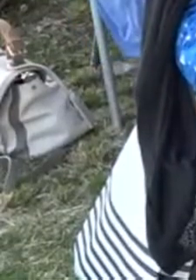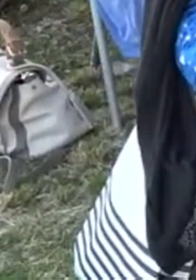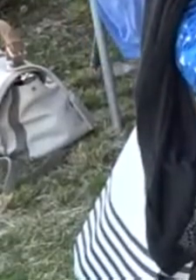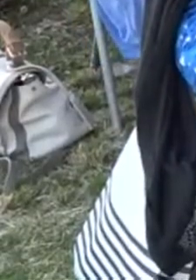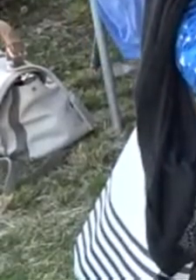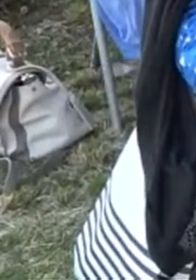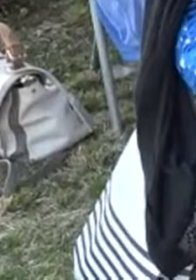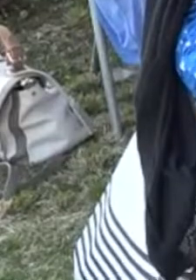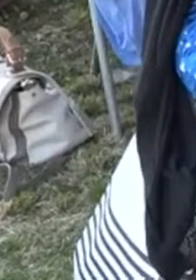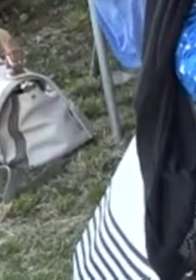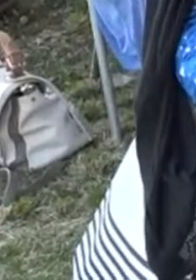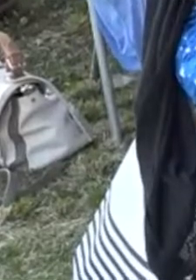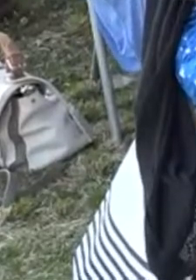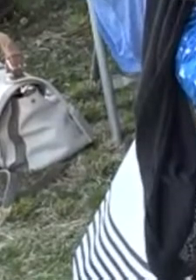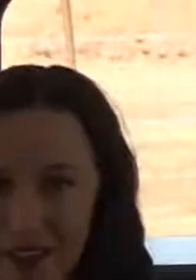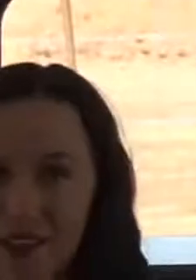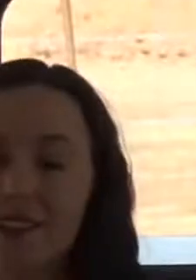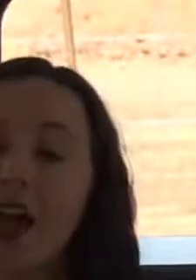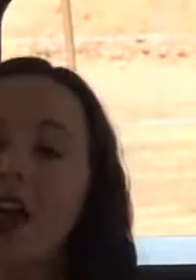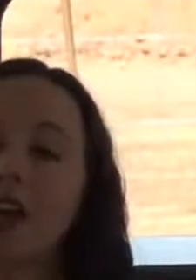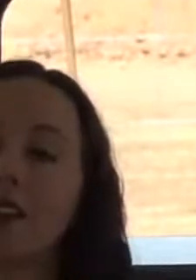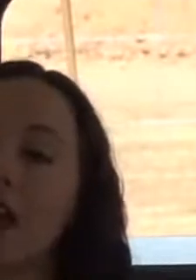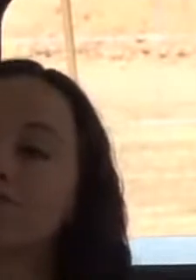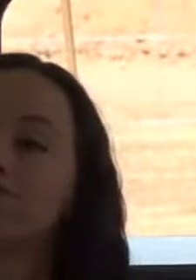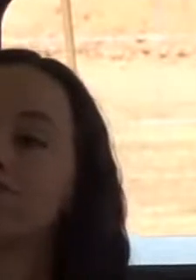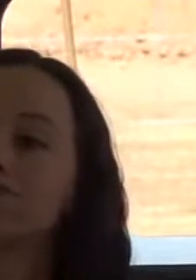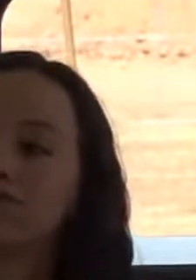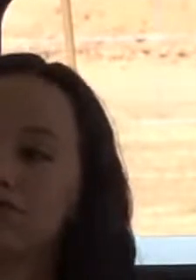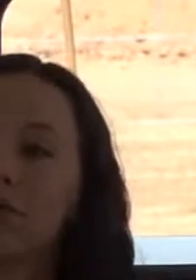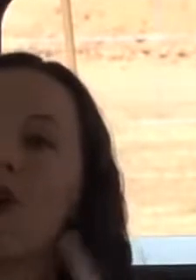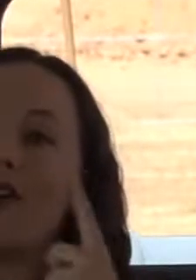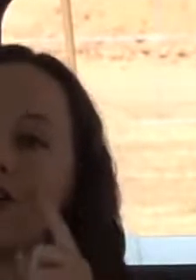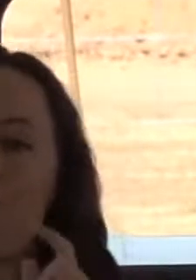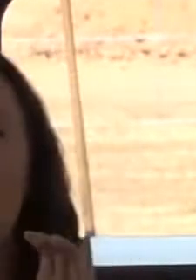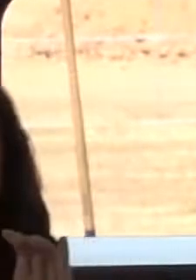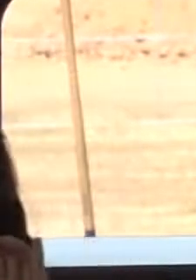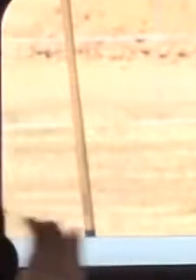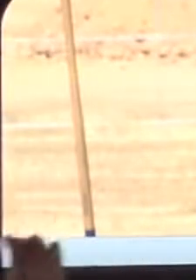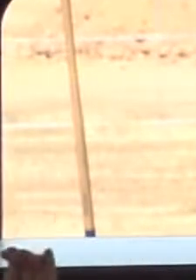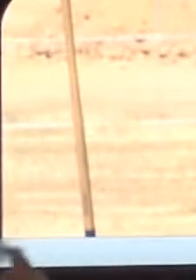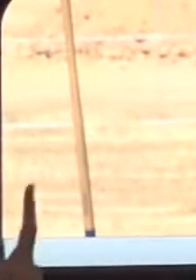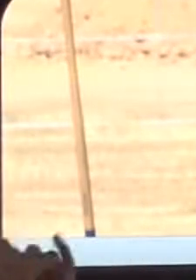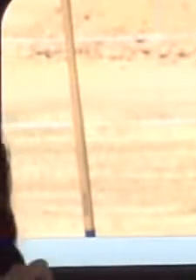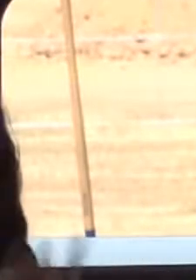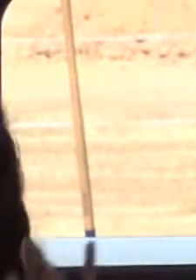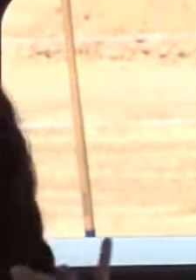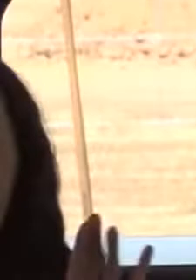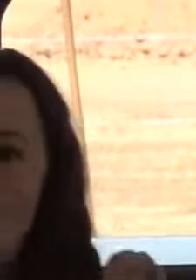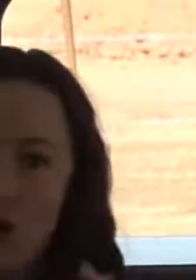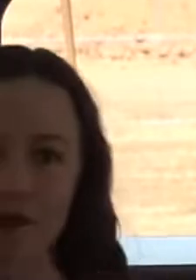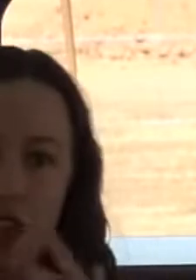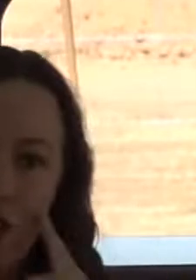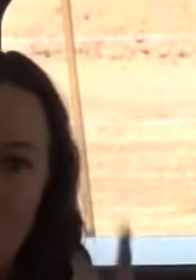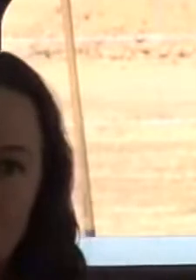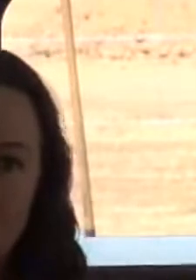And as always, a shout out to the Clovis Chamber of Commerce. Thank you very much for being